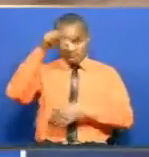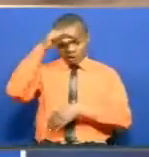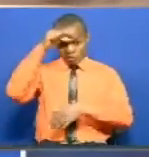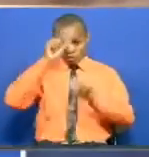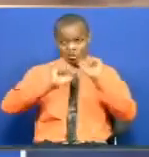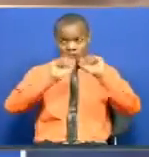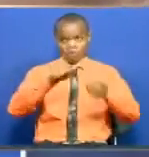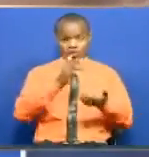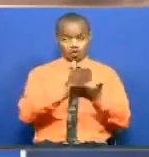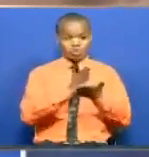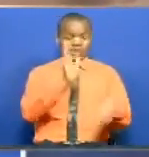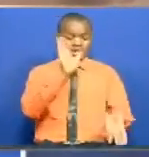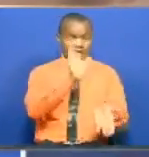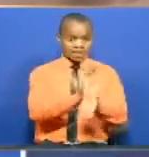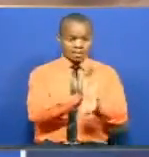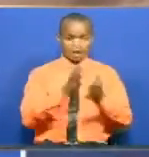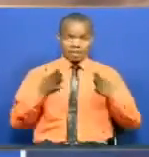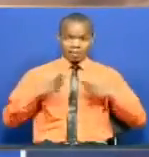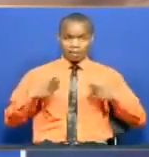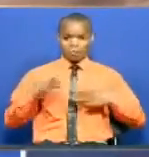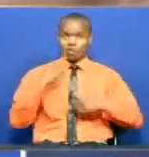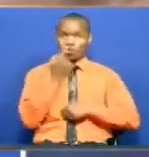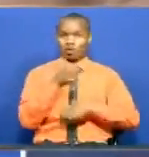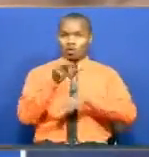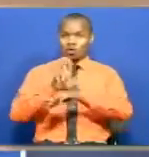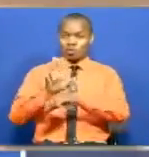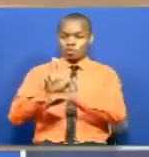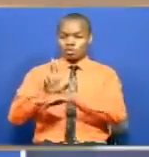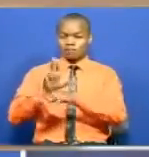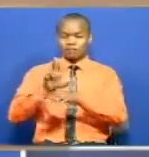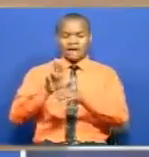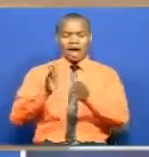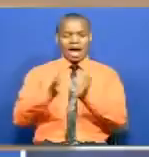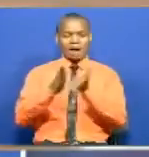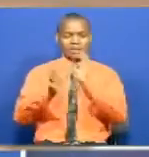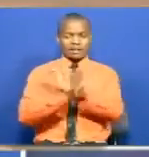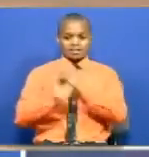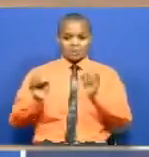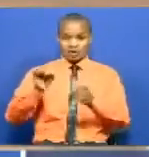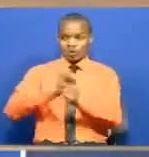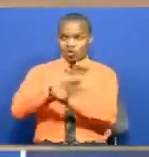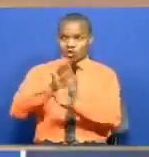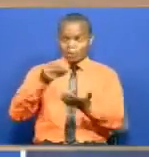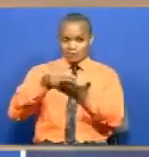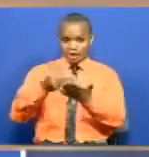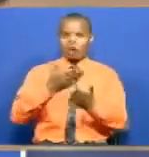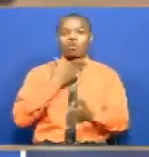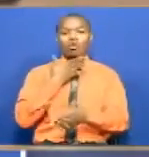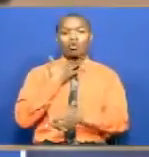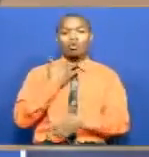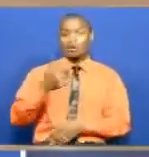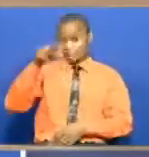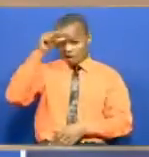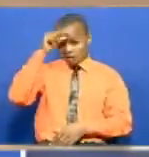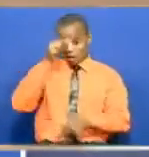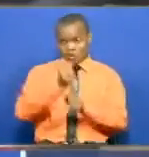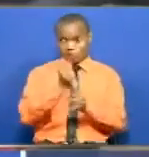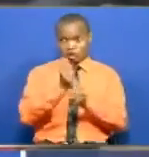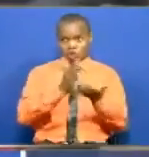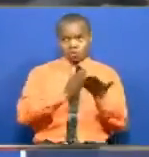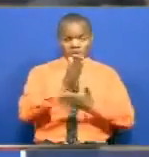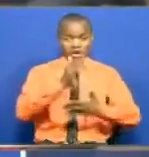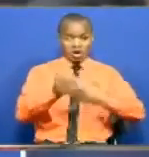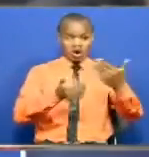the arrest and prosecution of those who misappropriated COVID-19 funds. They want the government to ensure all persons involved in